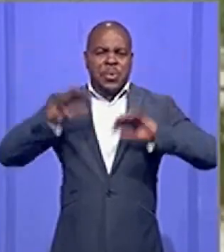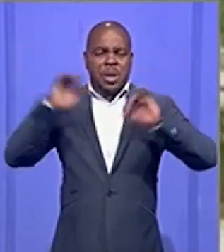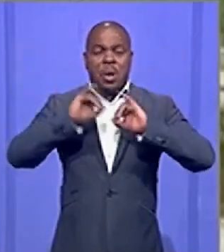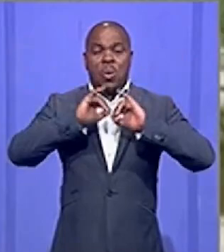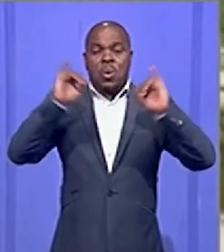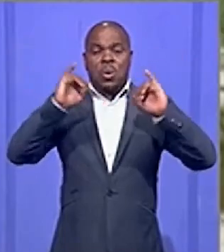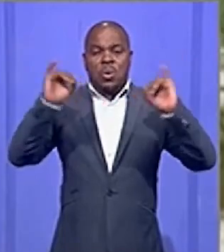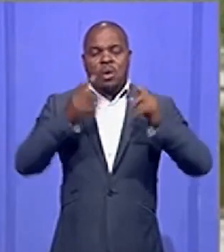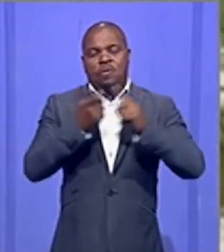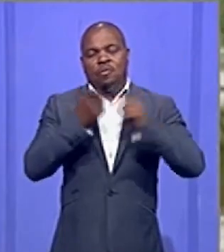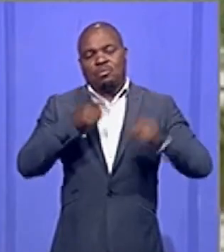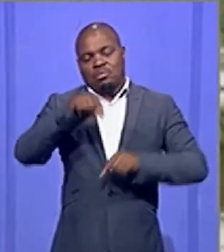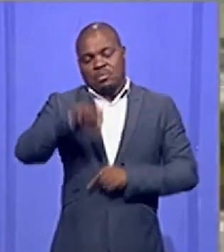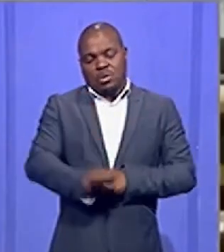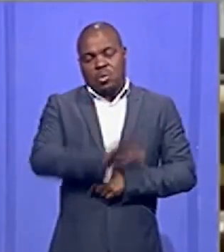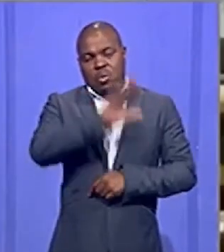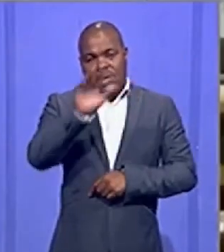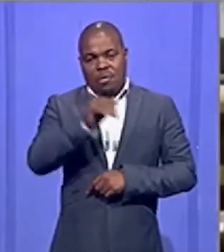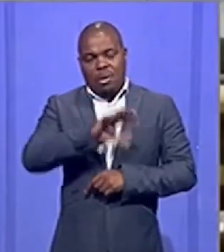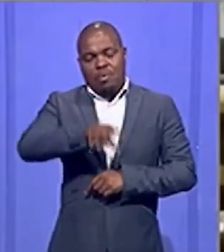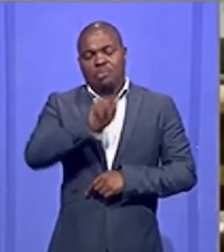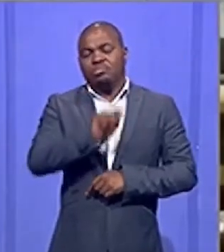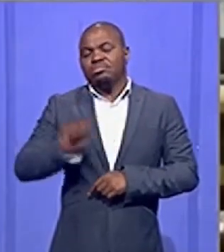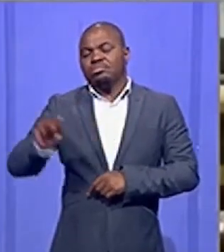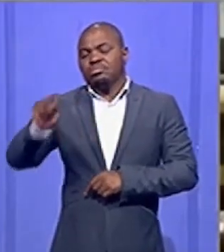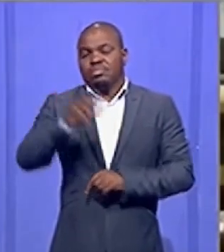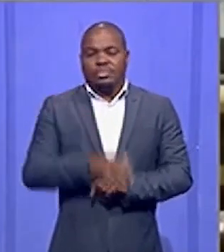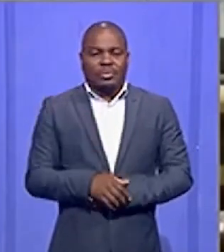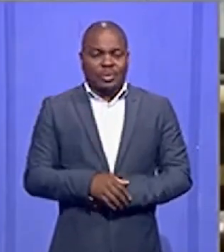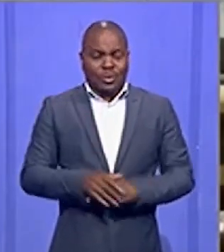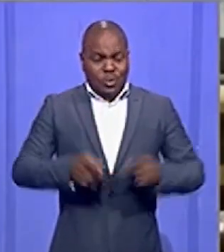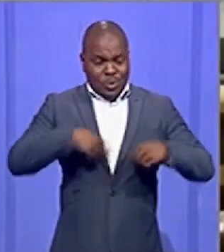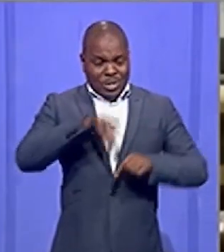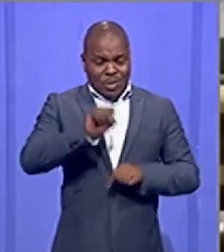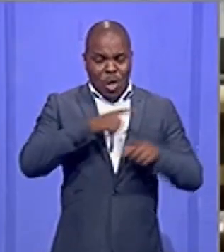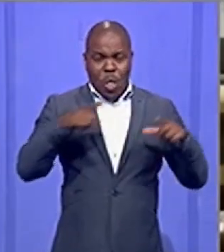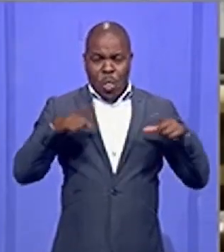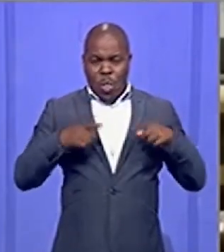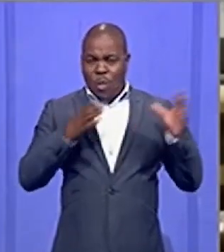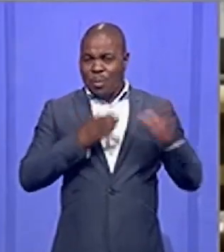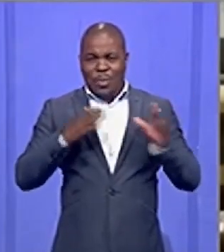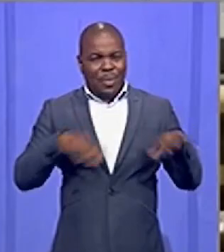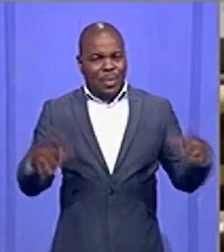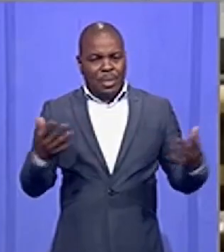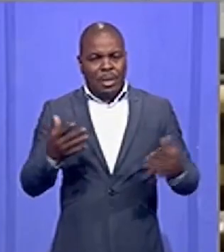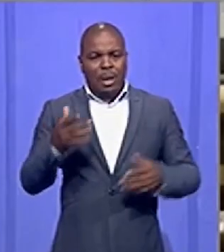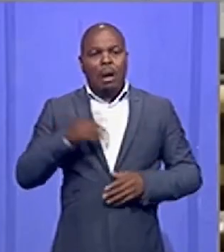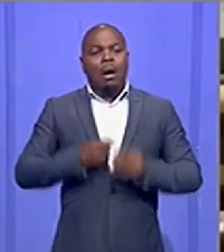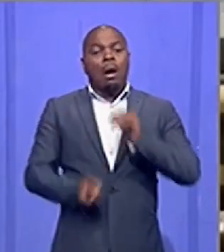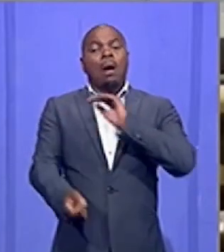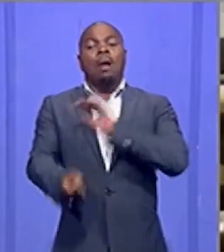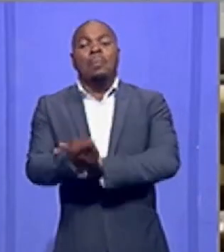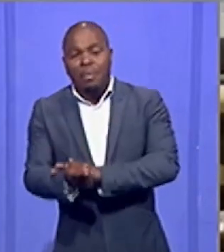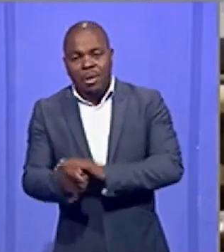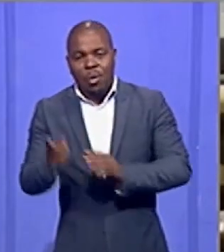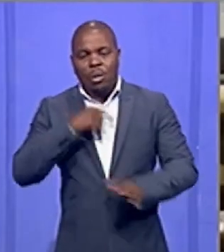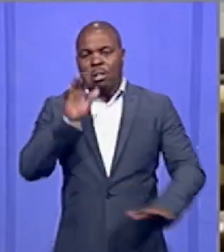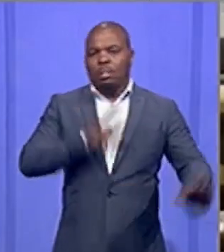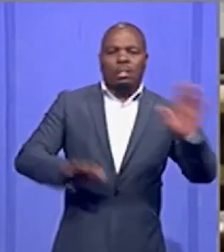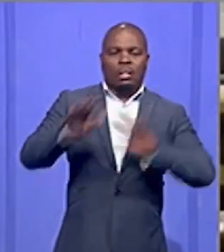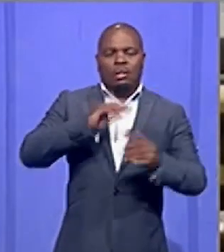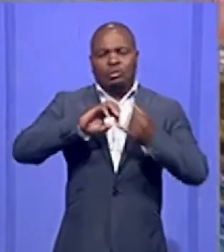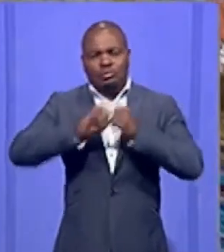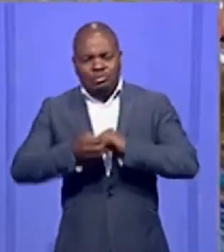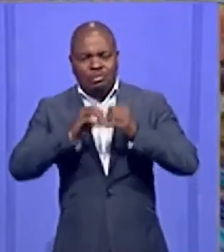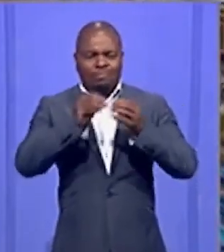tse di farologaneng tsa naga. We are not well prepared. As you can see, what we do is we react to these natural disasters as when